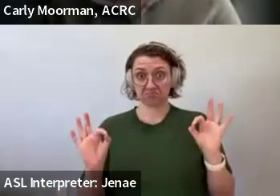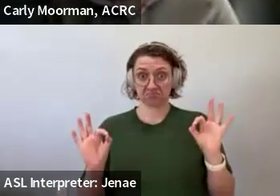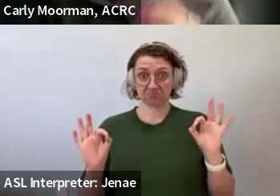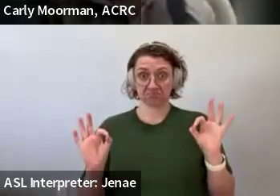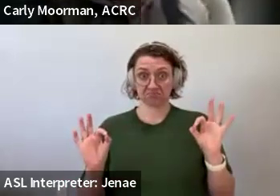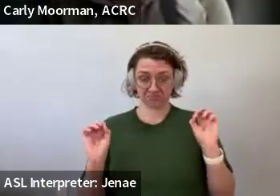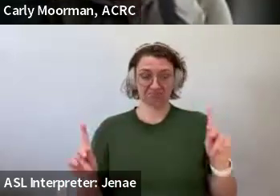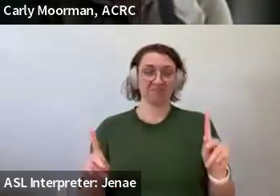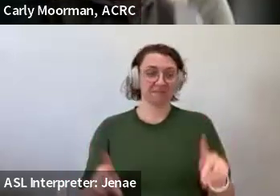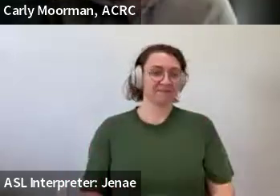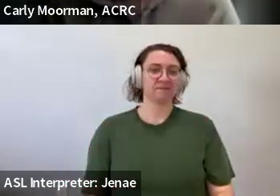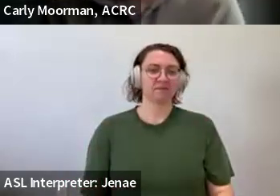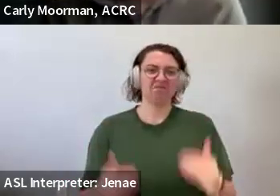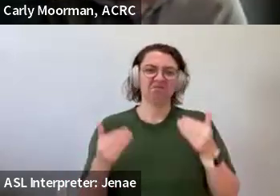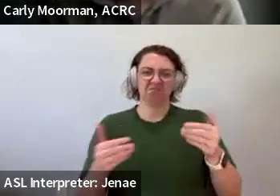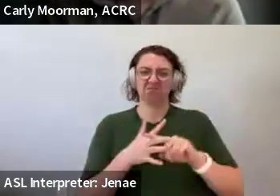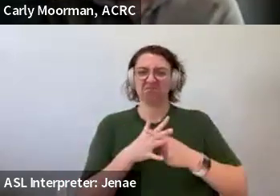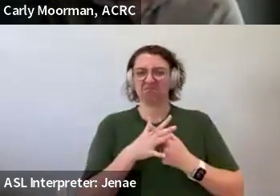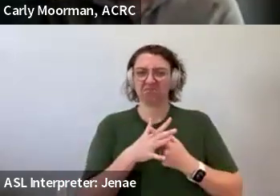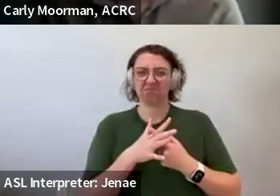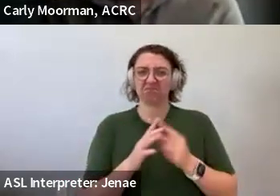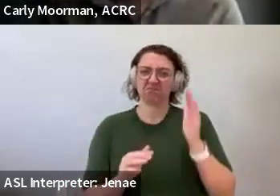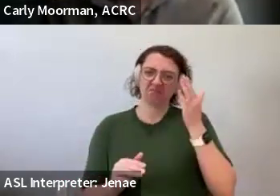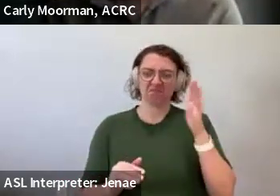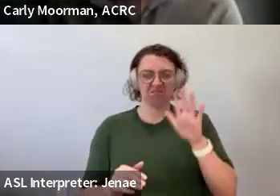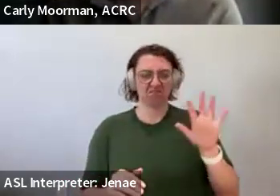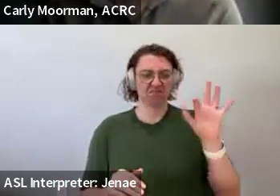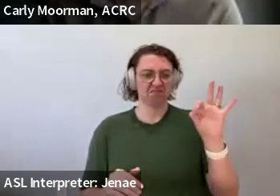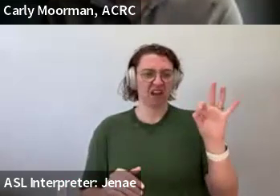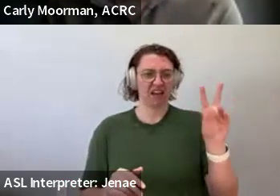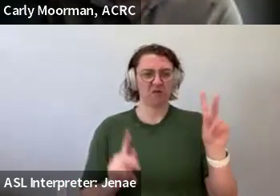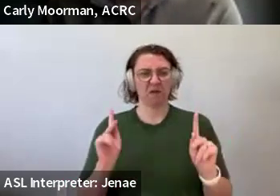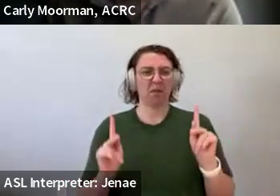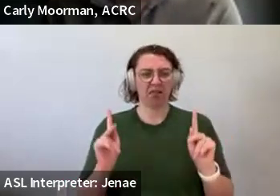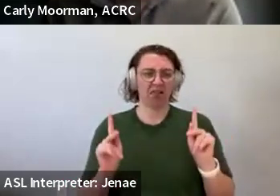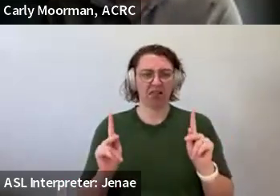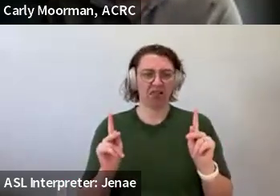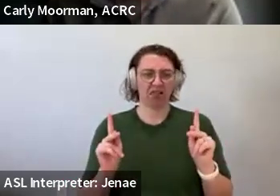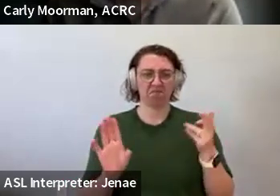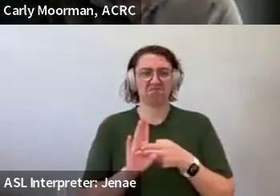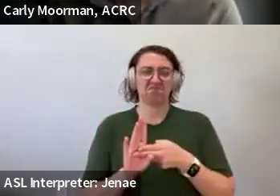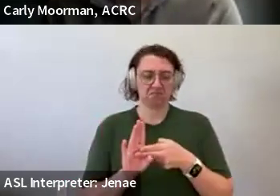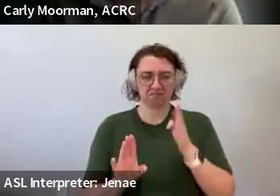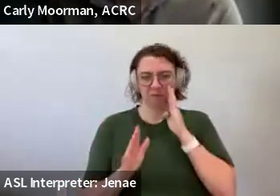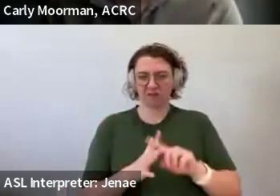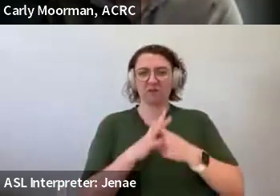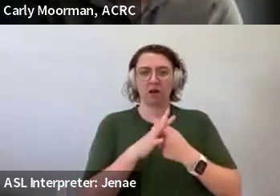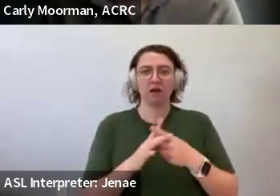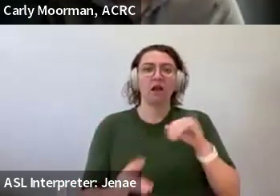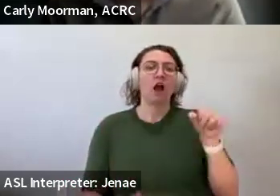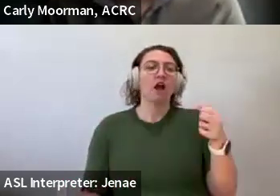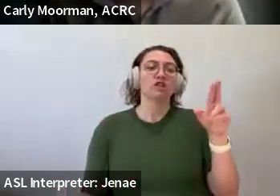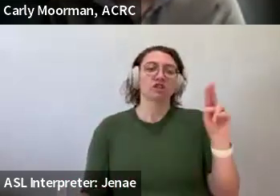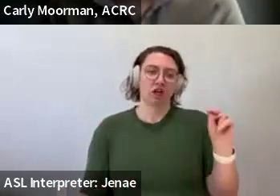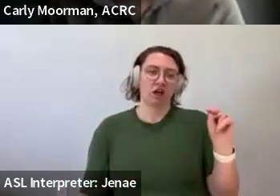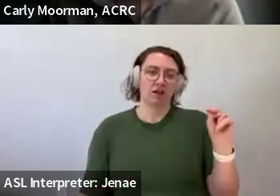Okay. So let's go ahead and get started. It looks like we have about 92 participants on the meeting, so we will start the meeting. So John Decker is